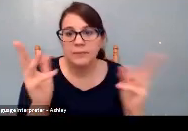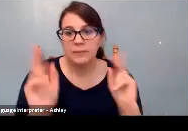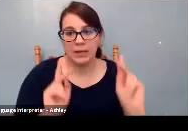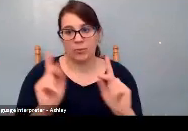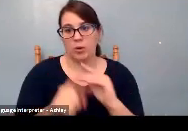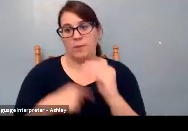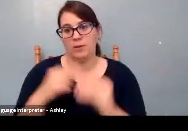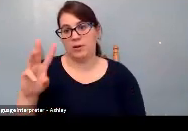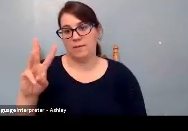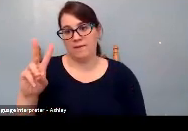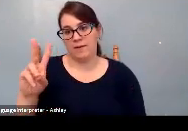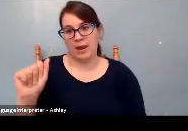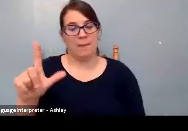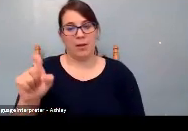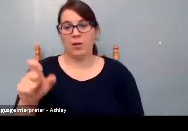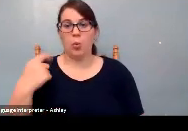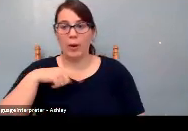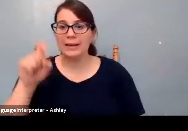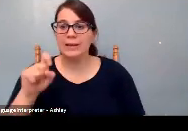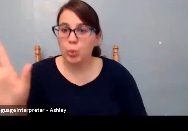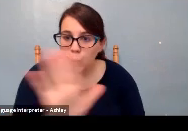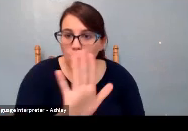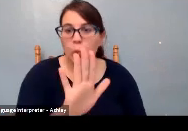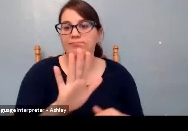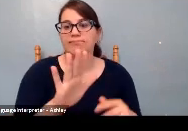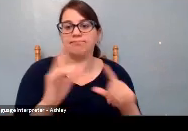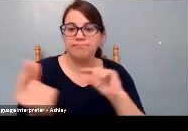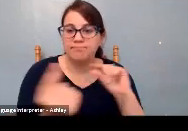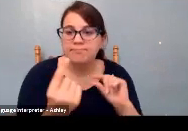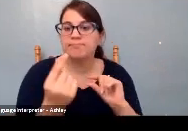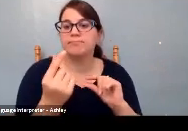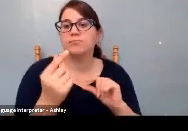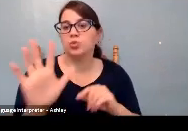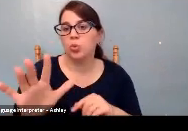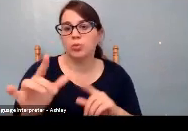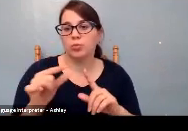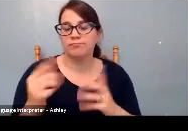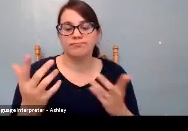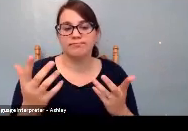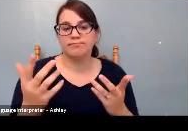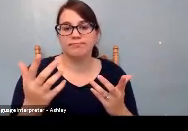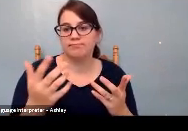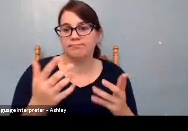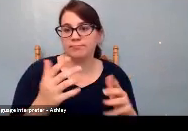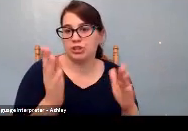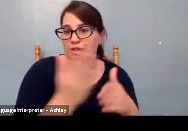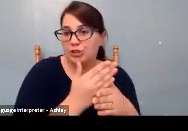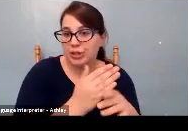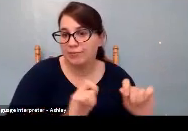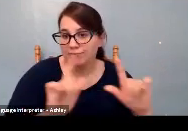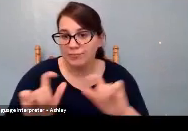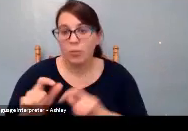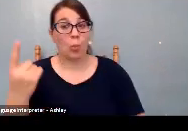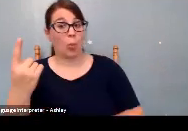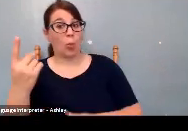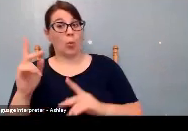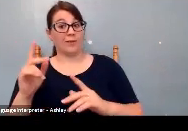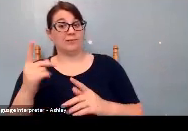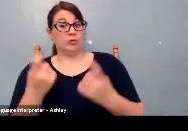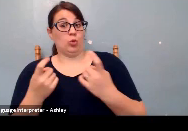WVABLE. That's one of the reasons why I will tell you one of the questions, and I'll give you the answer now, as far